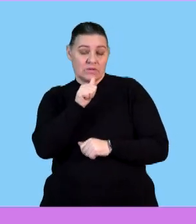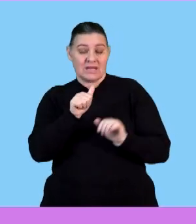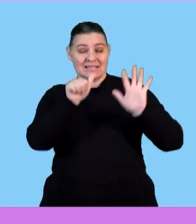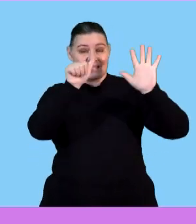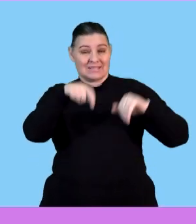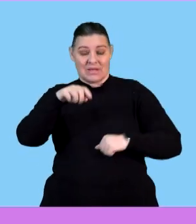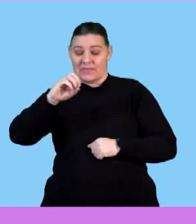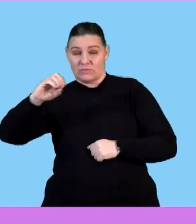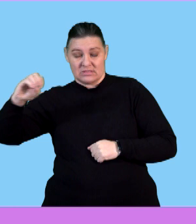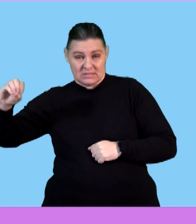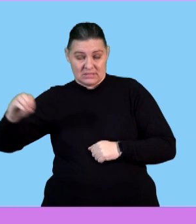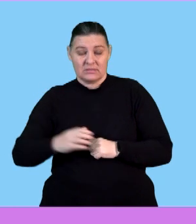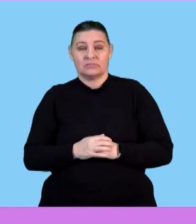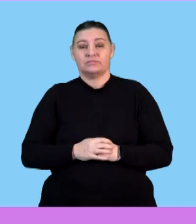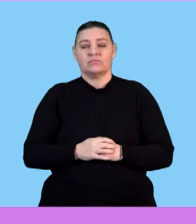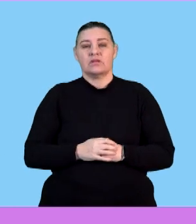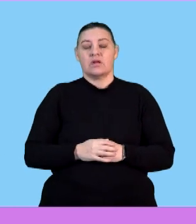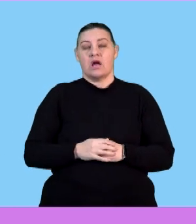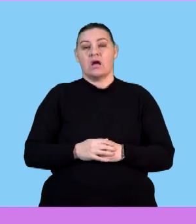We'll multiply that by